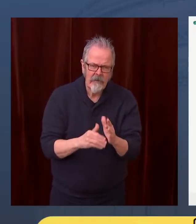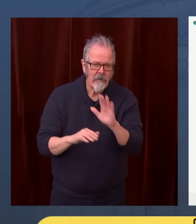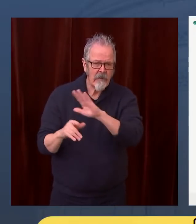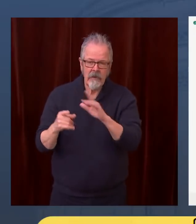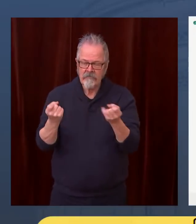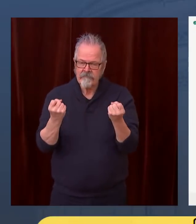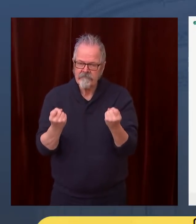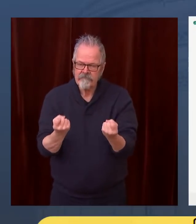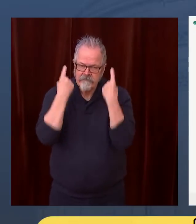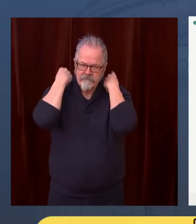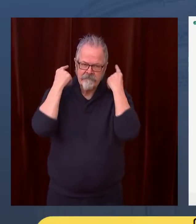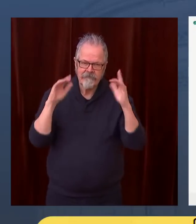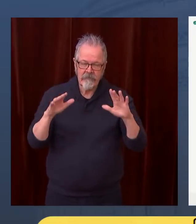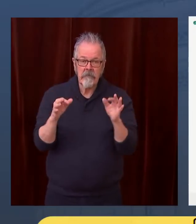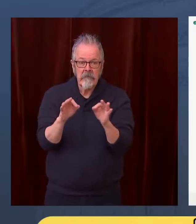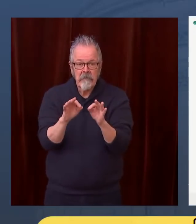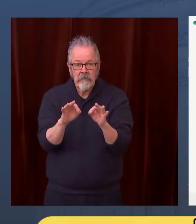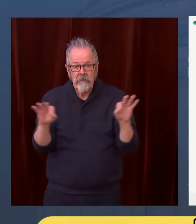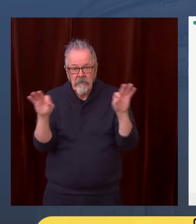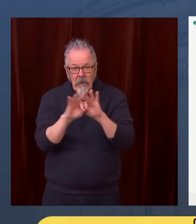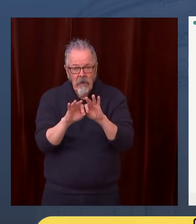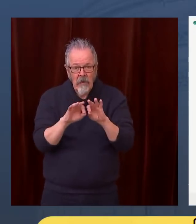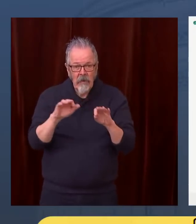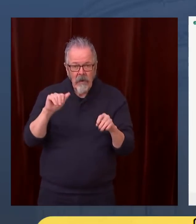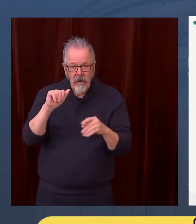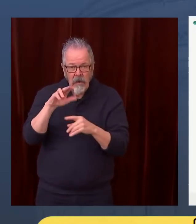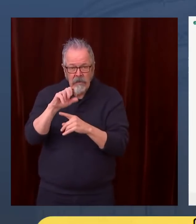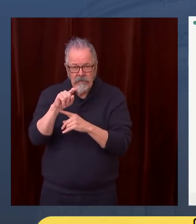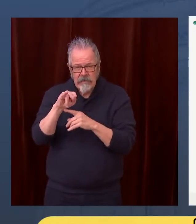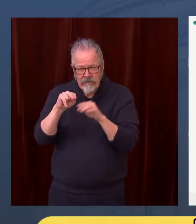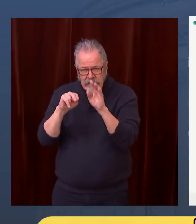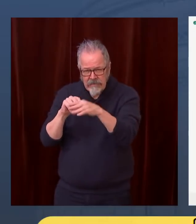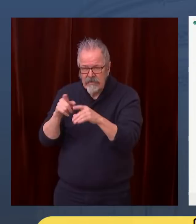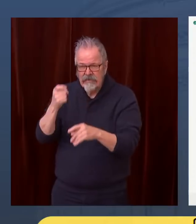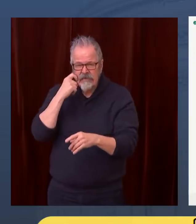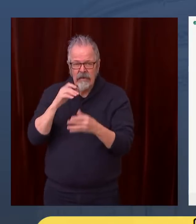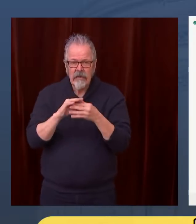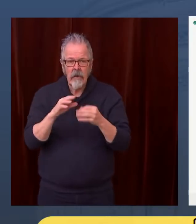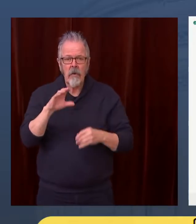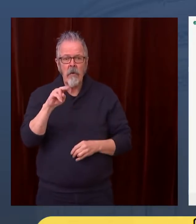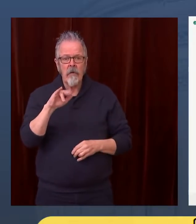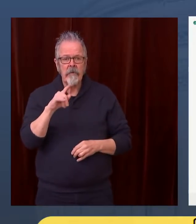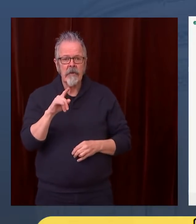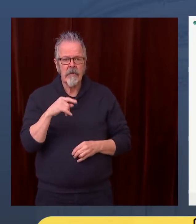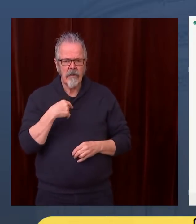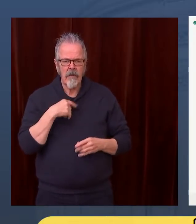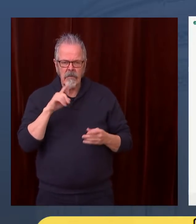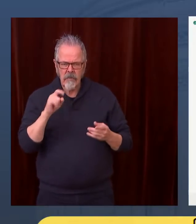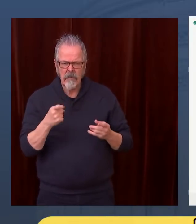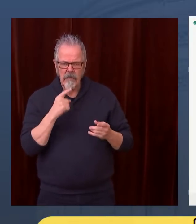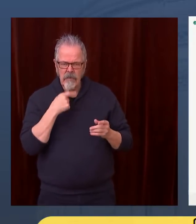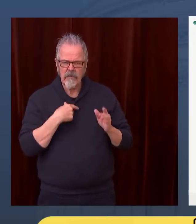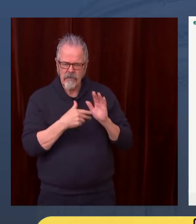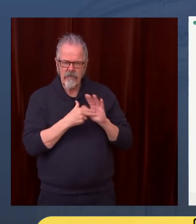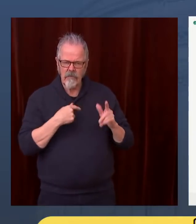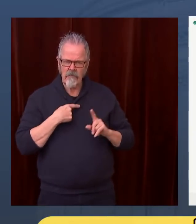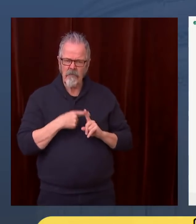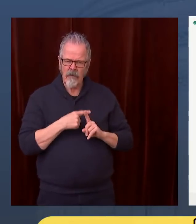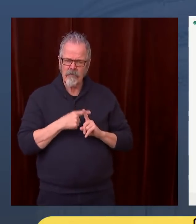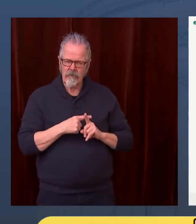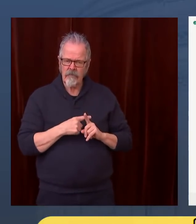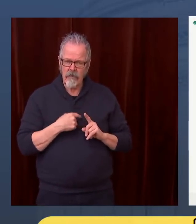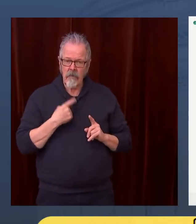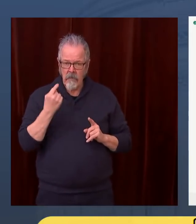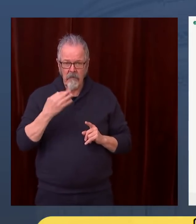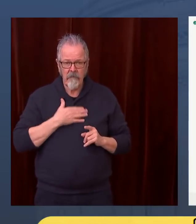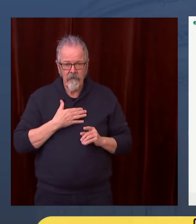this question about that Austin asked about COVID and COVID diagnoses. So I have a family member right now that is in the hospital.